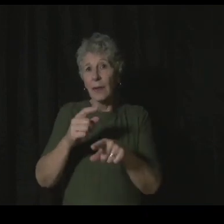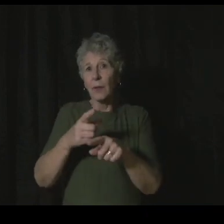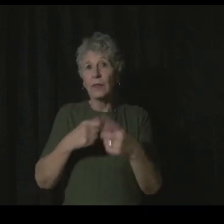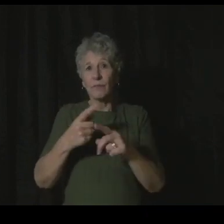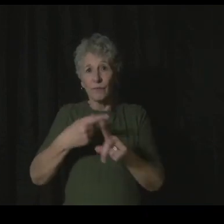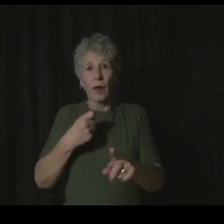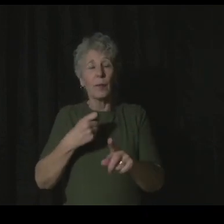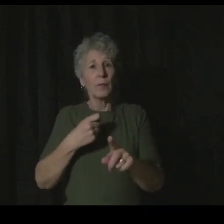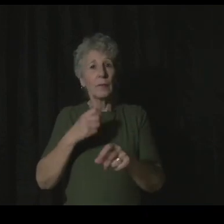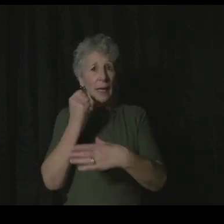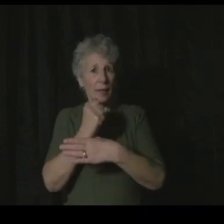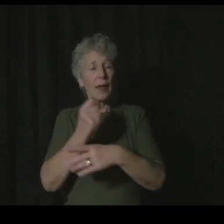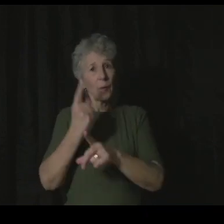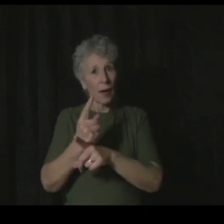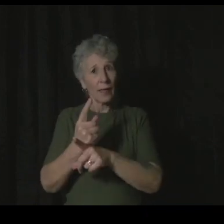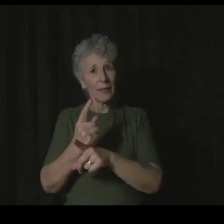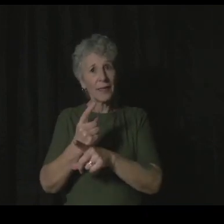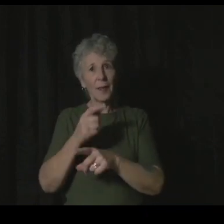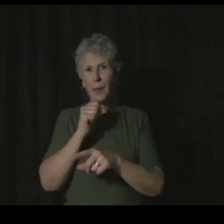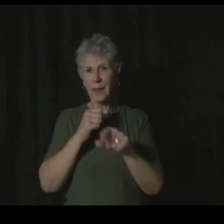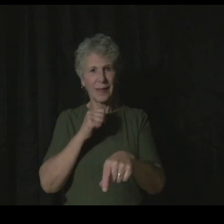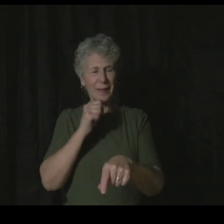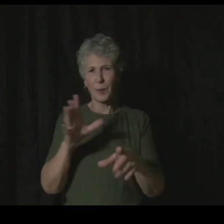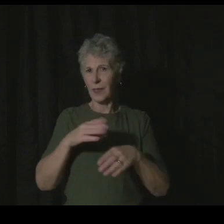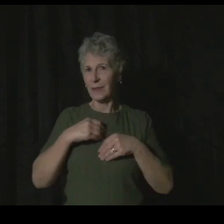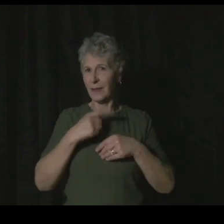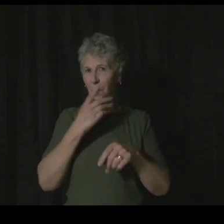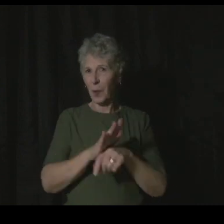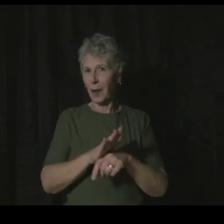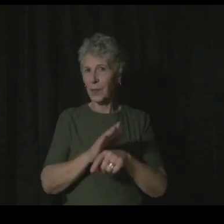right? But he didn't receive the promise.